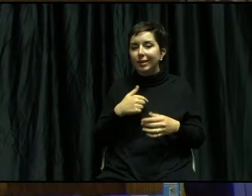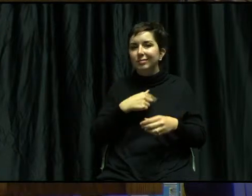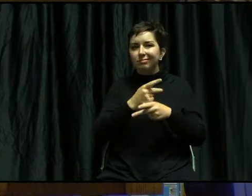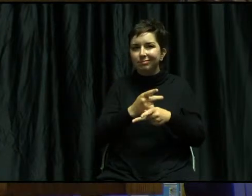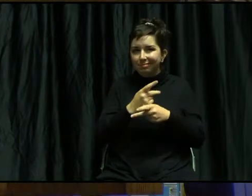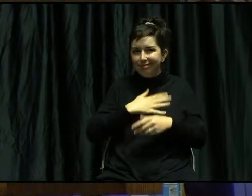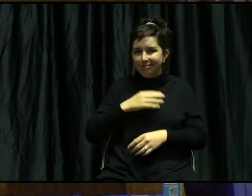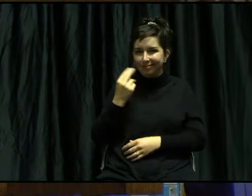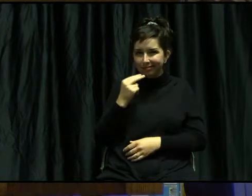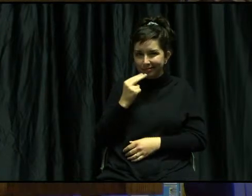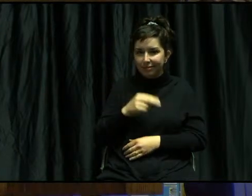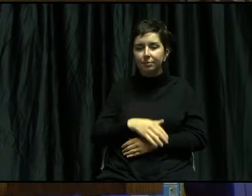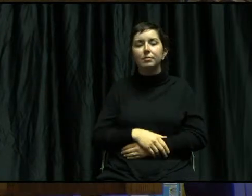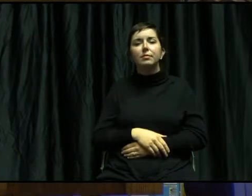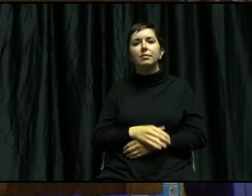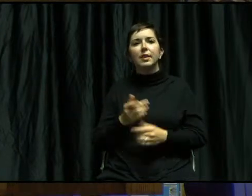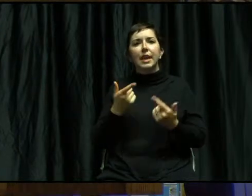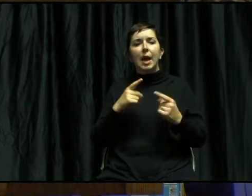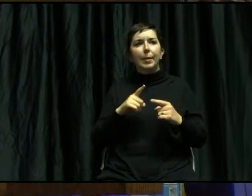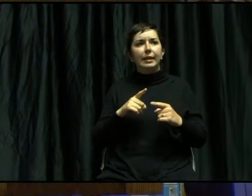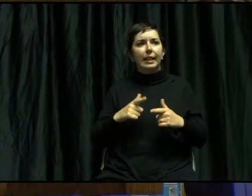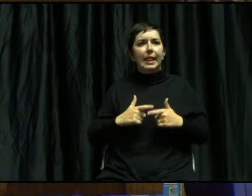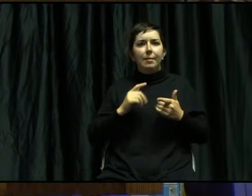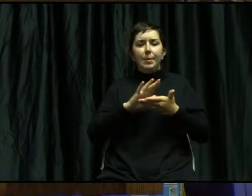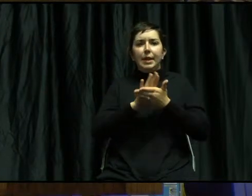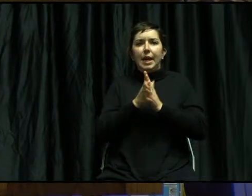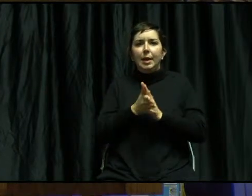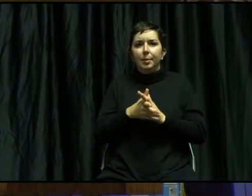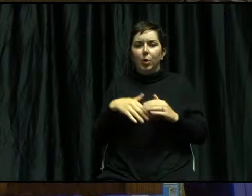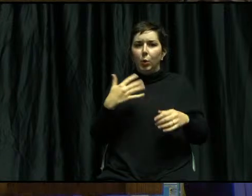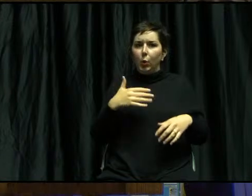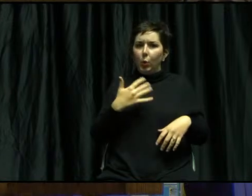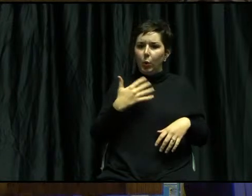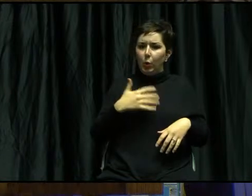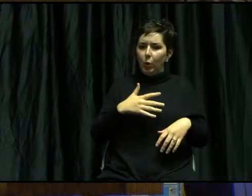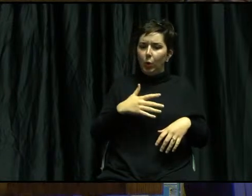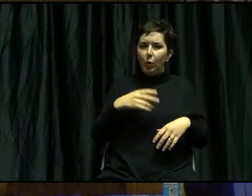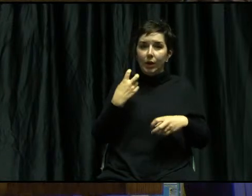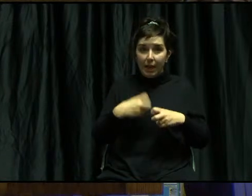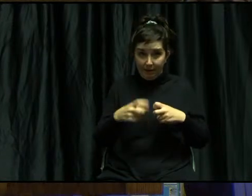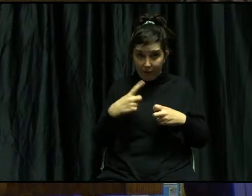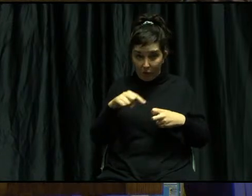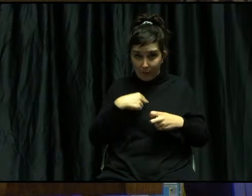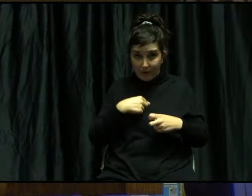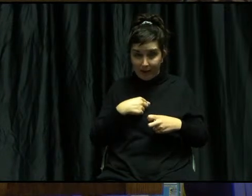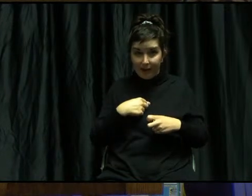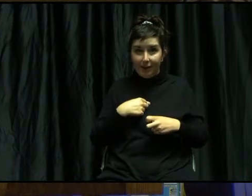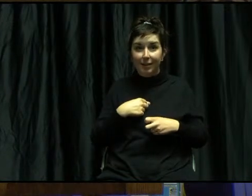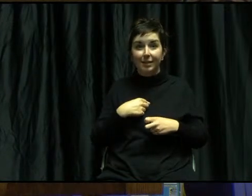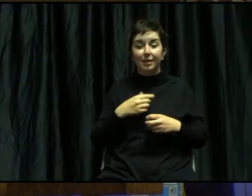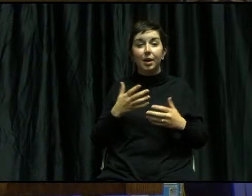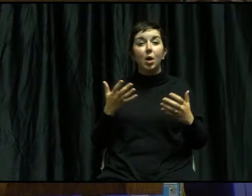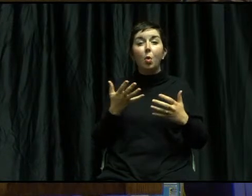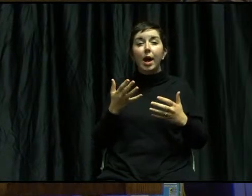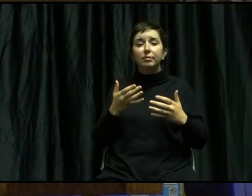And as life became very real for me, you know what stayed as a constant? My education.